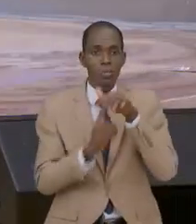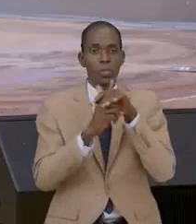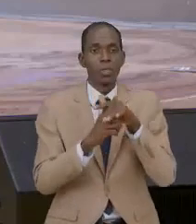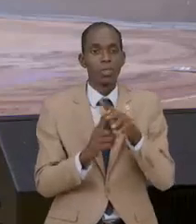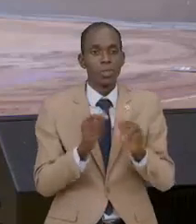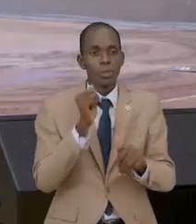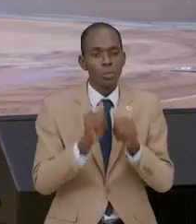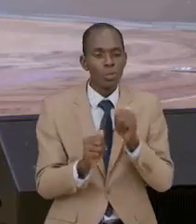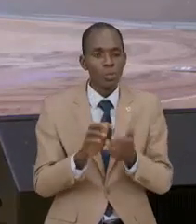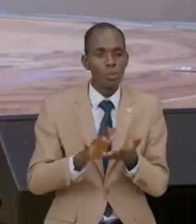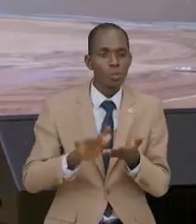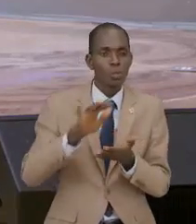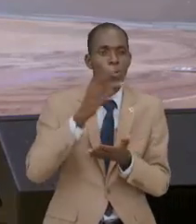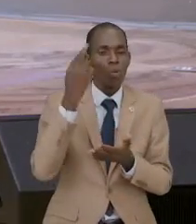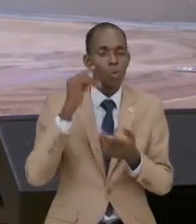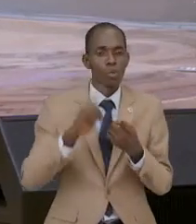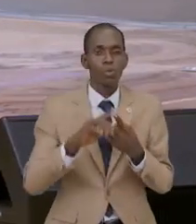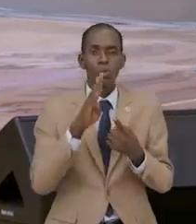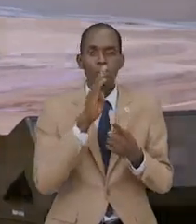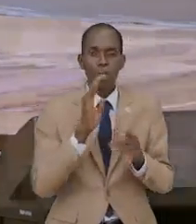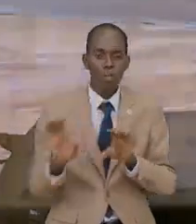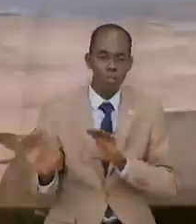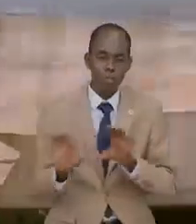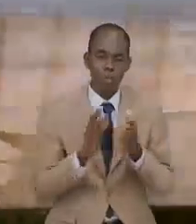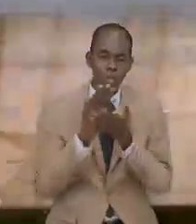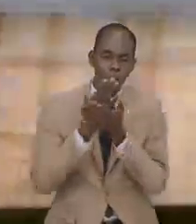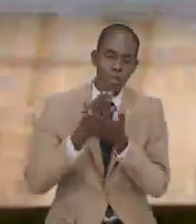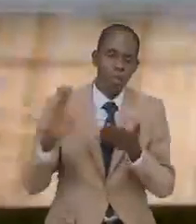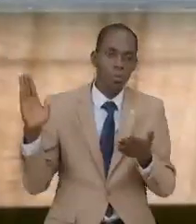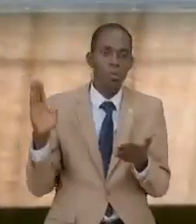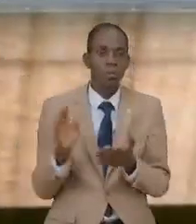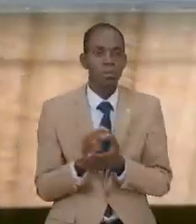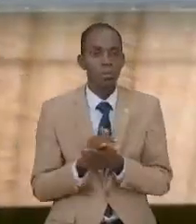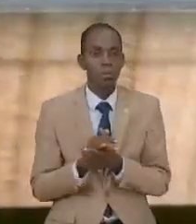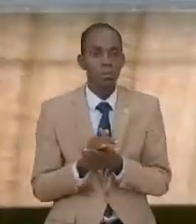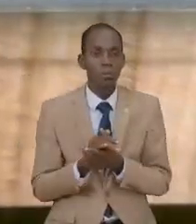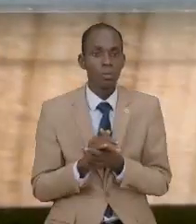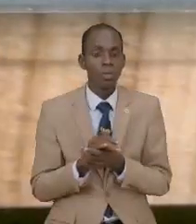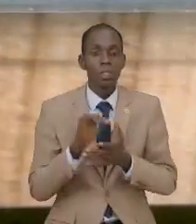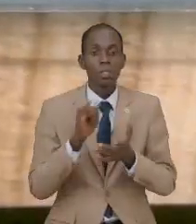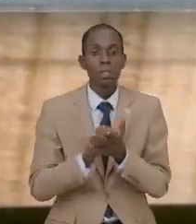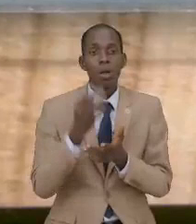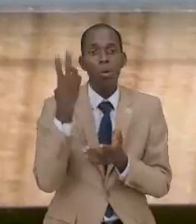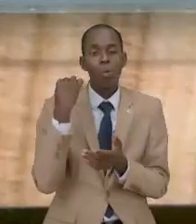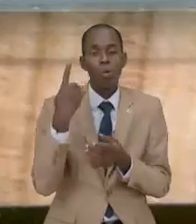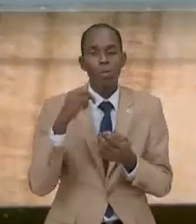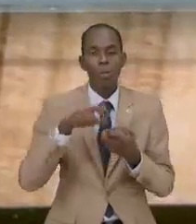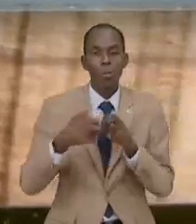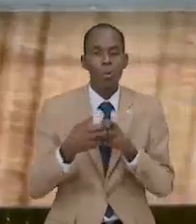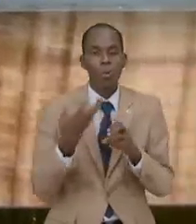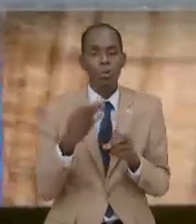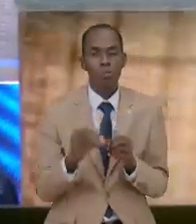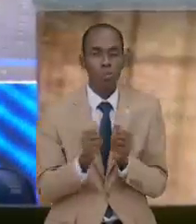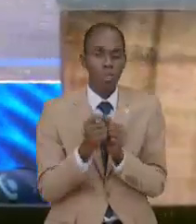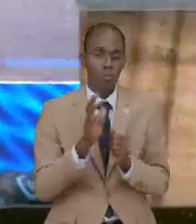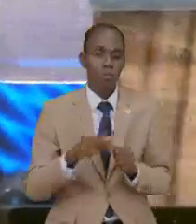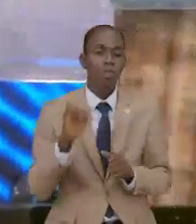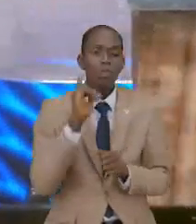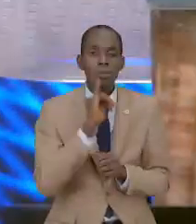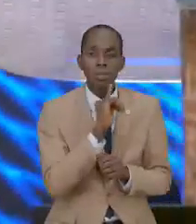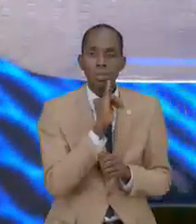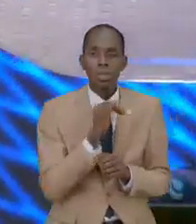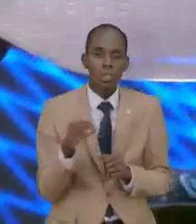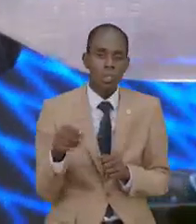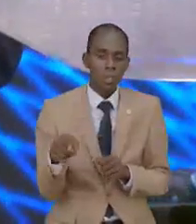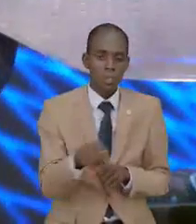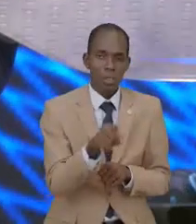which glory was to be done away. That was the problem of the children of Israel. They saw that